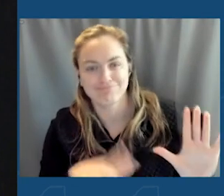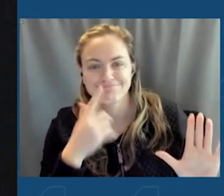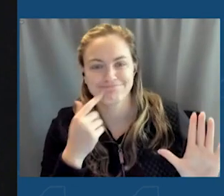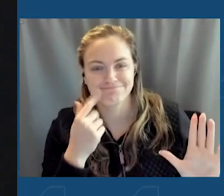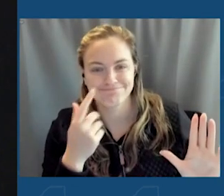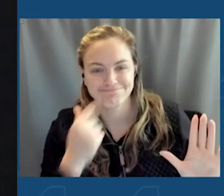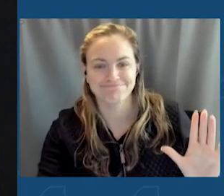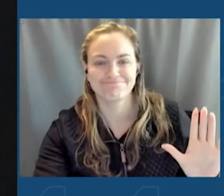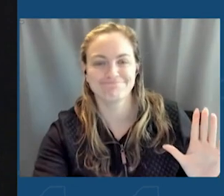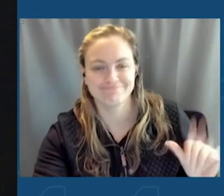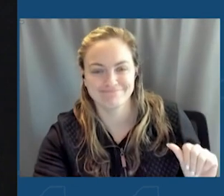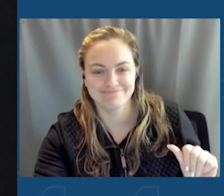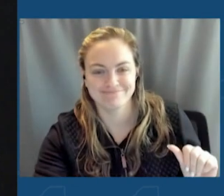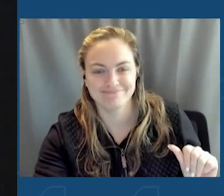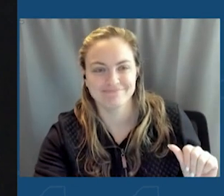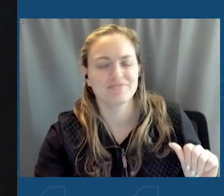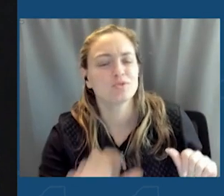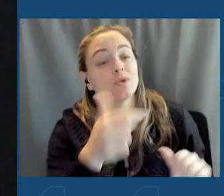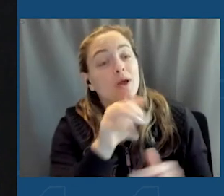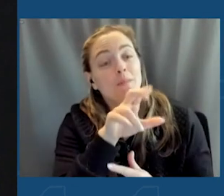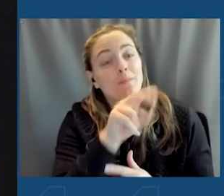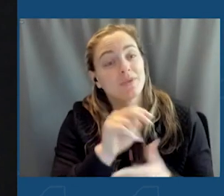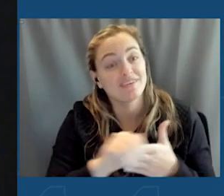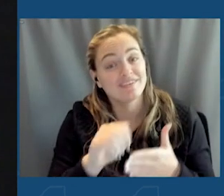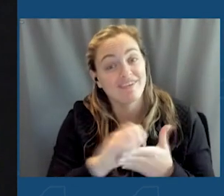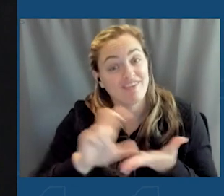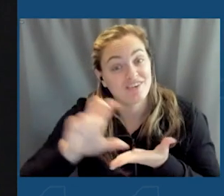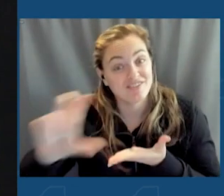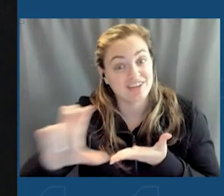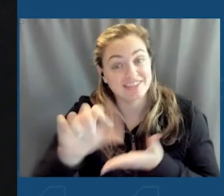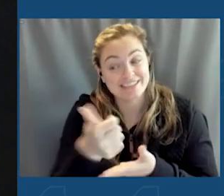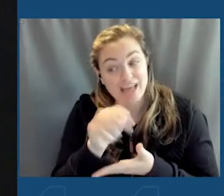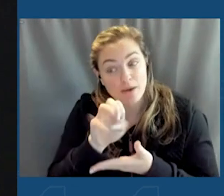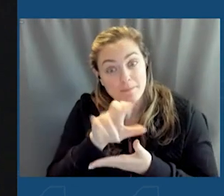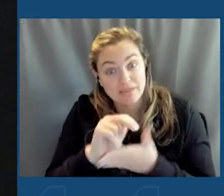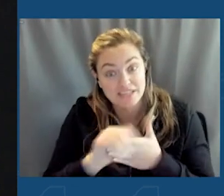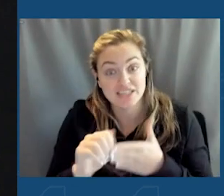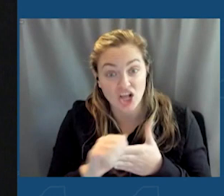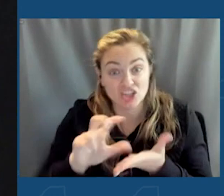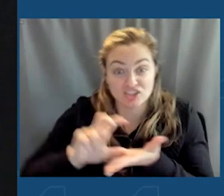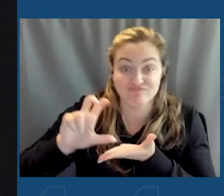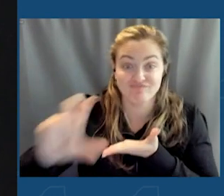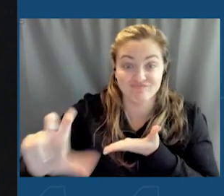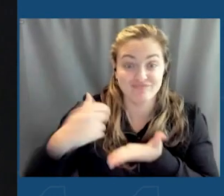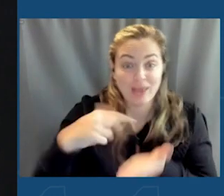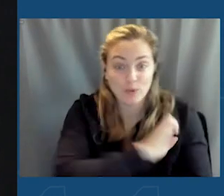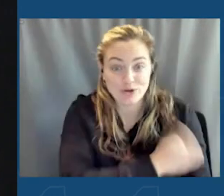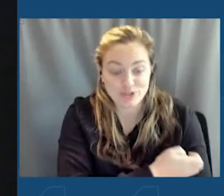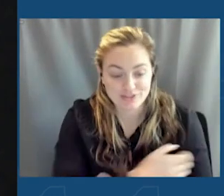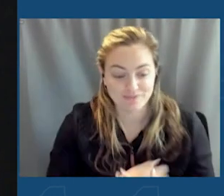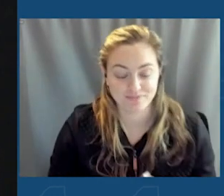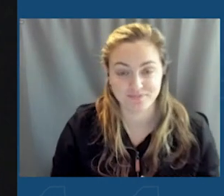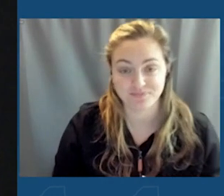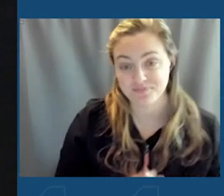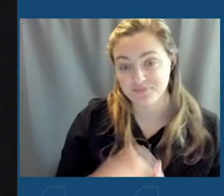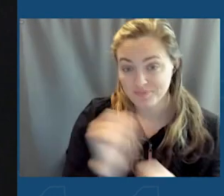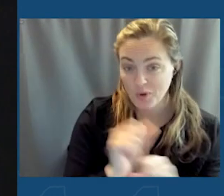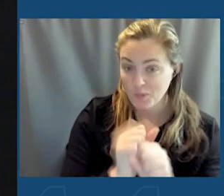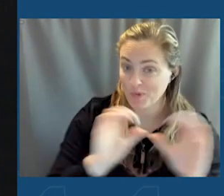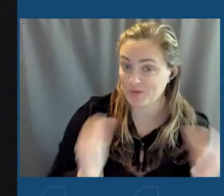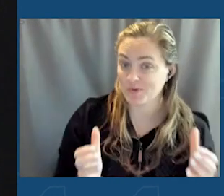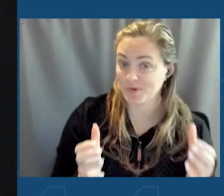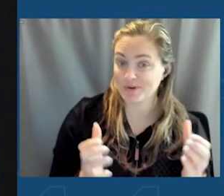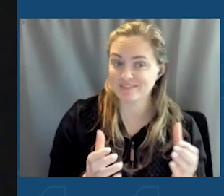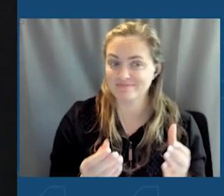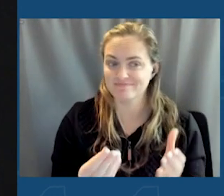This is a $10 million investment. $10 million investing in our energy and our workforce, funded by Ørsted